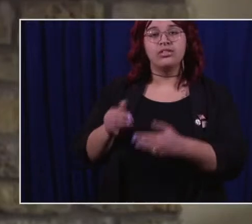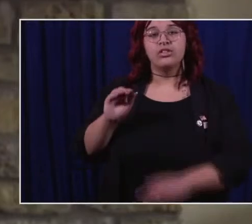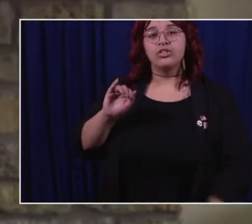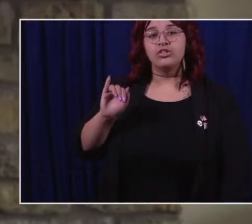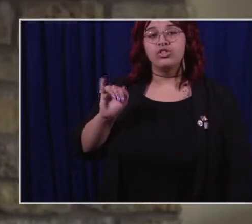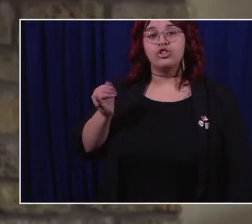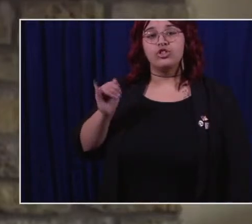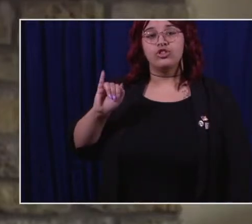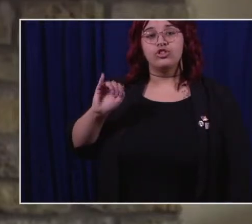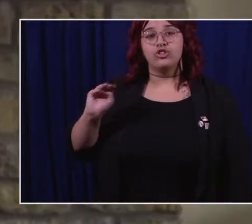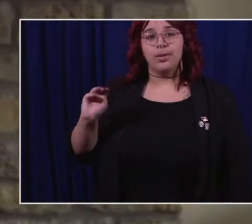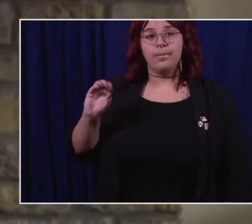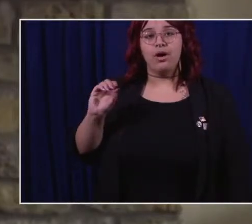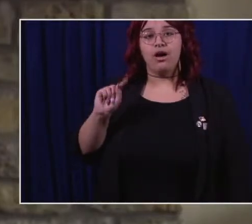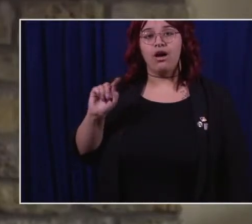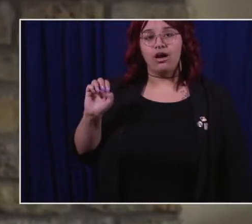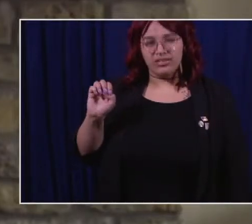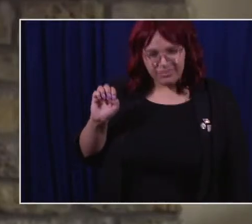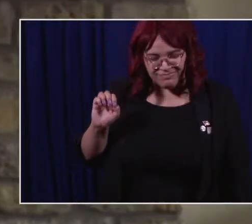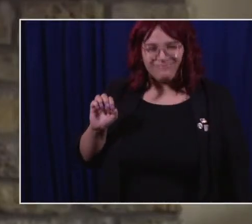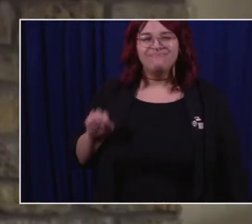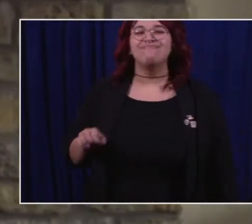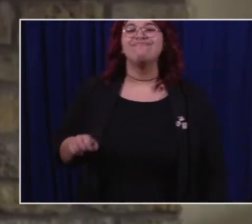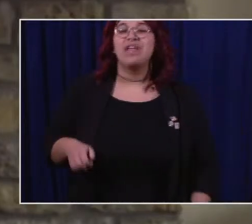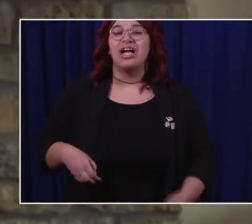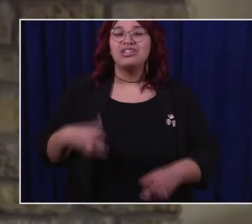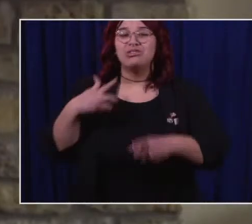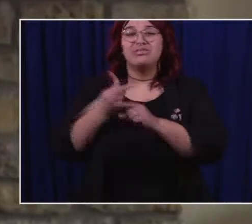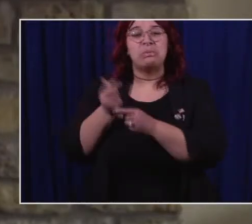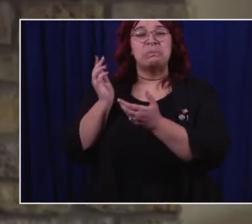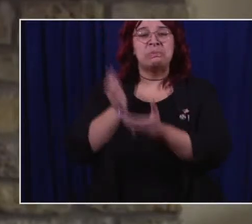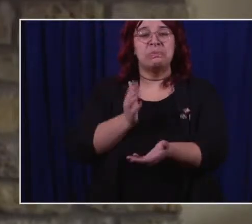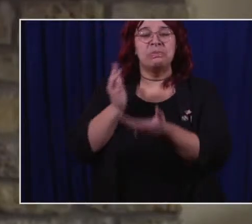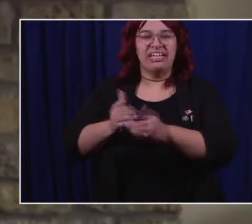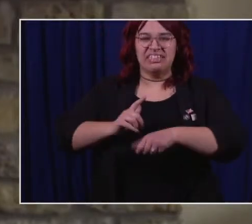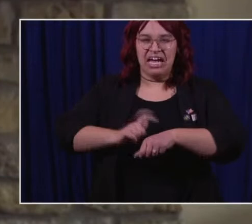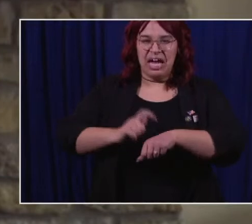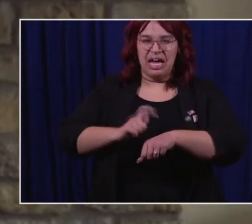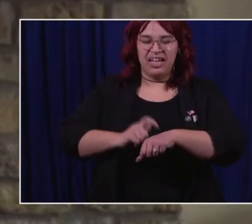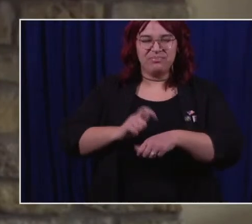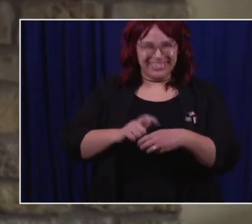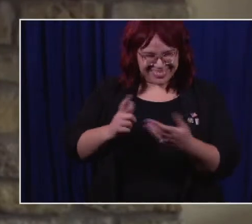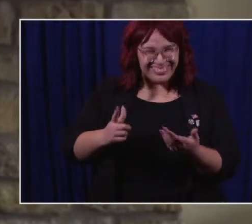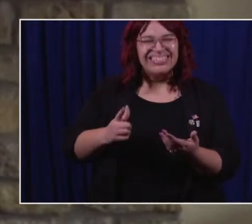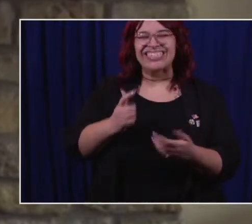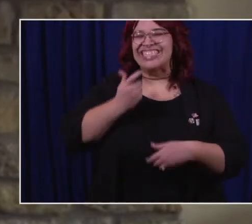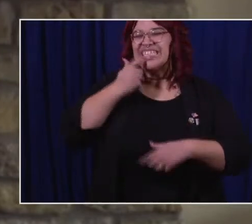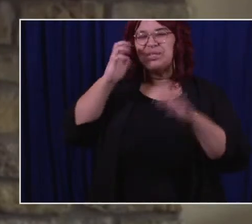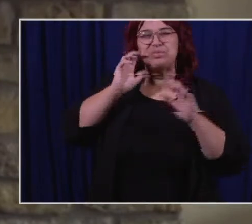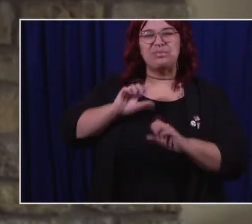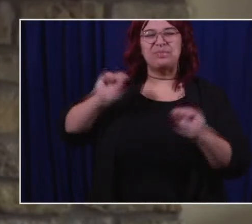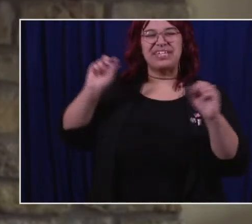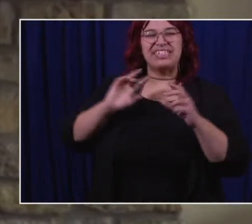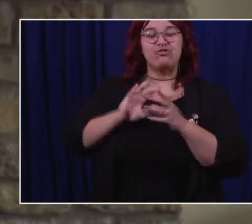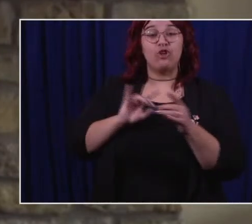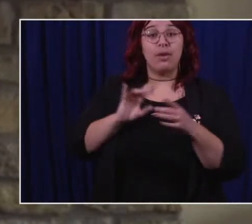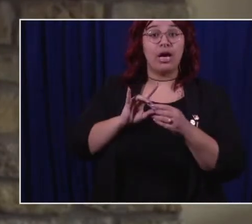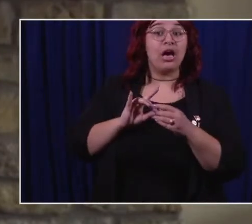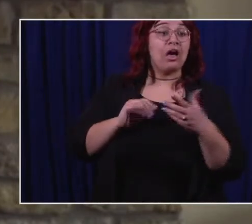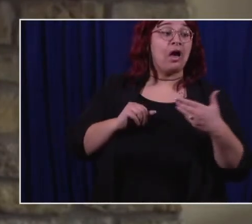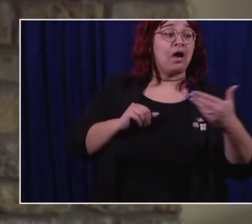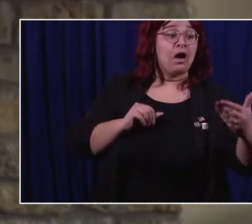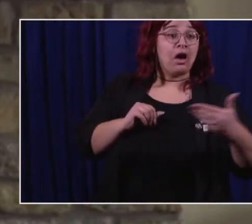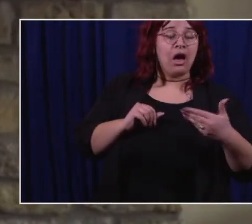earlier the president's announcement that we're going to have quite an additional supply of the vaccine at some point in the future, but when might that